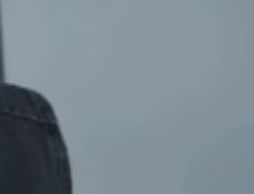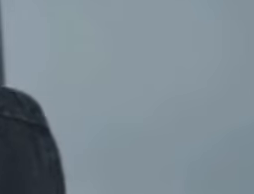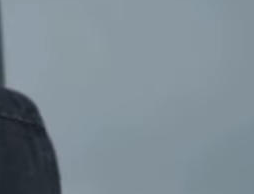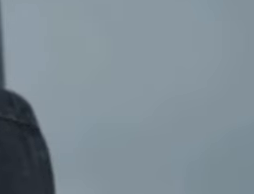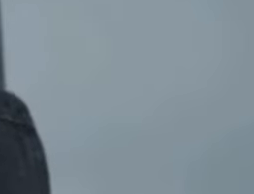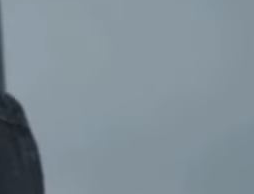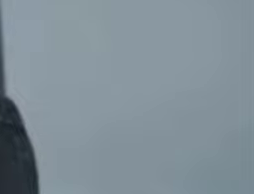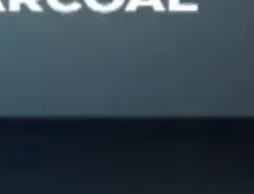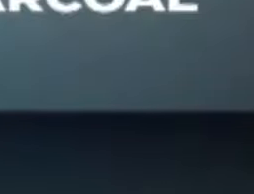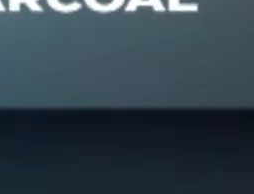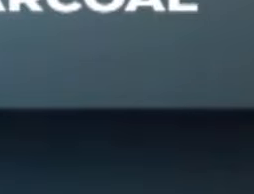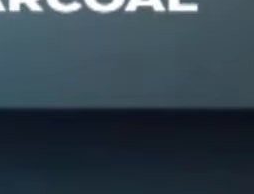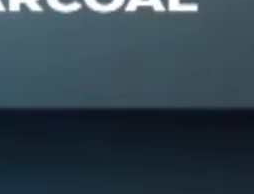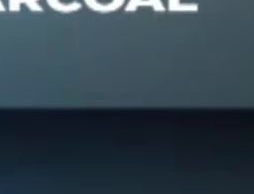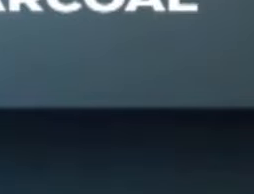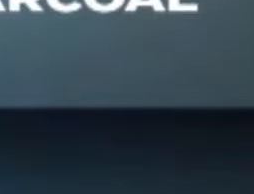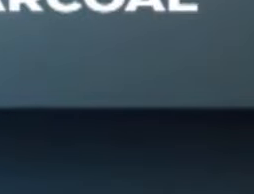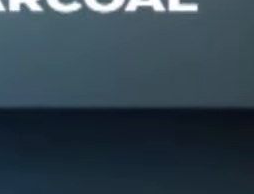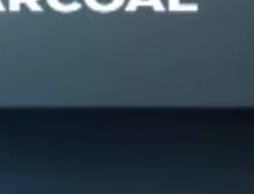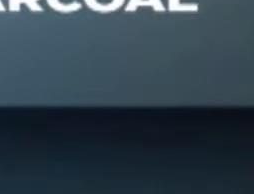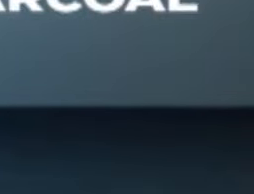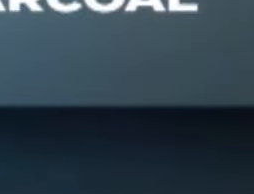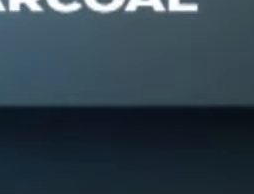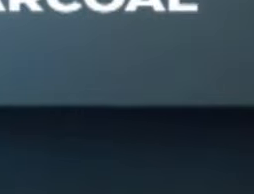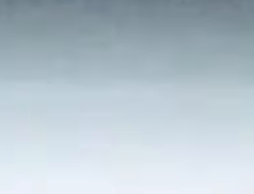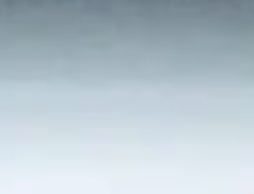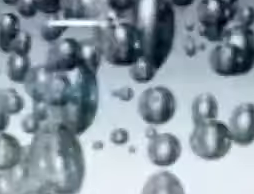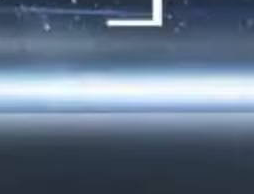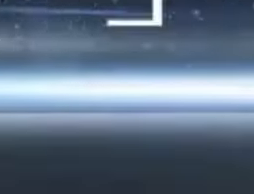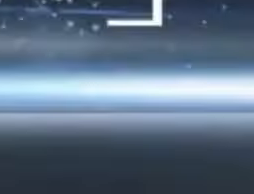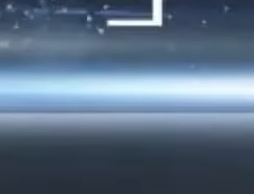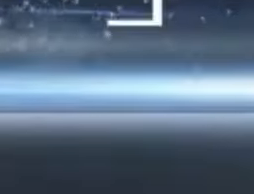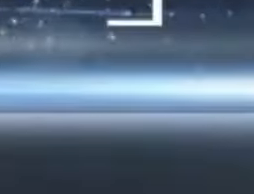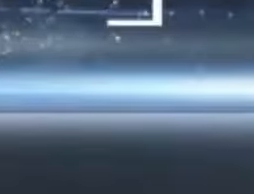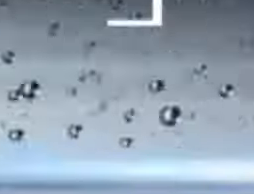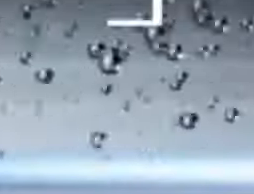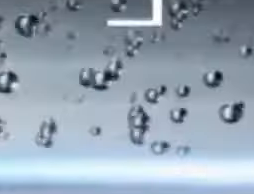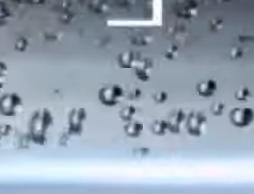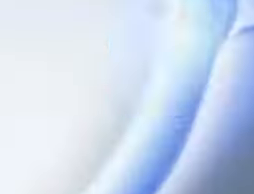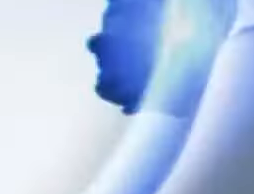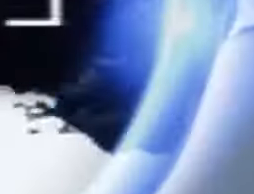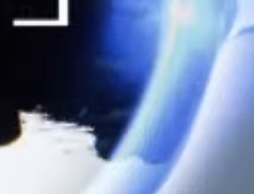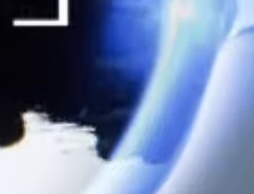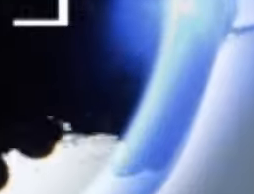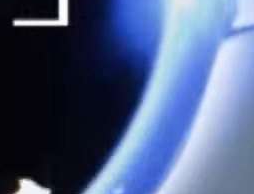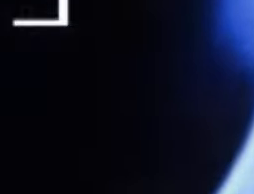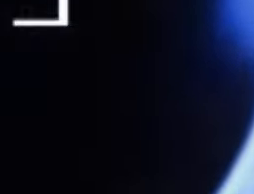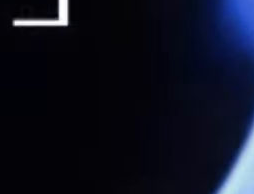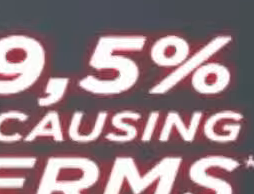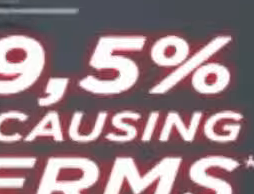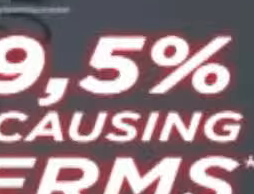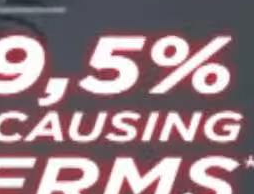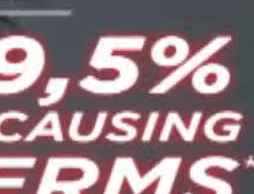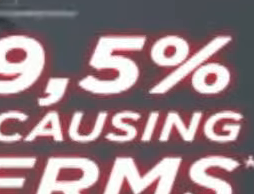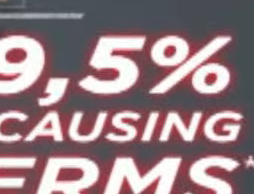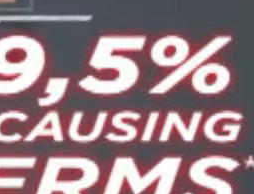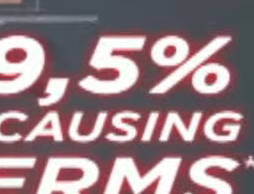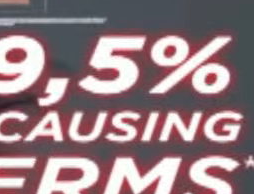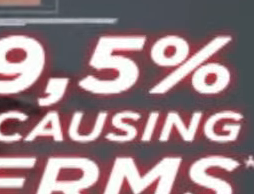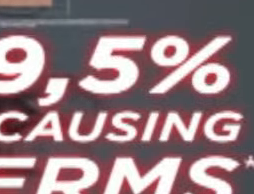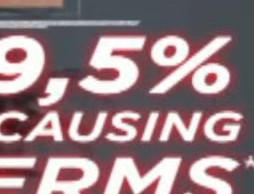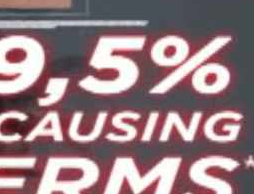Imperfections, blackheads. Try Garnier's Pure Active 3-in-1 Charcoal, powered by salicylic acid and purified charcoal to reduce pimple-causing